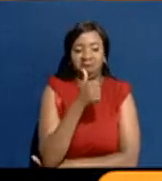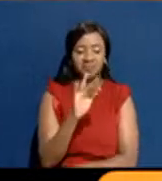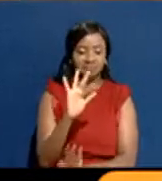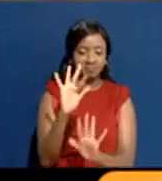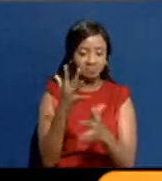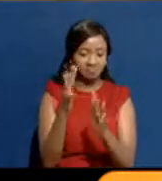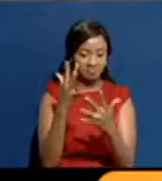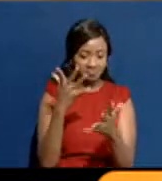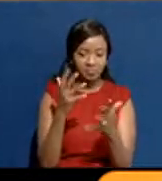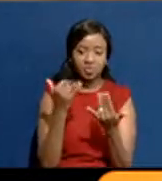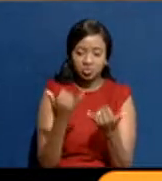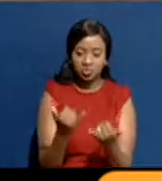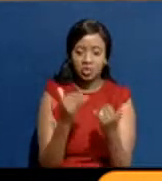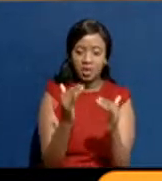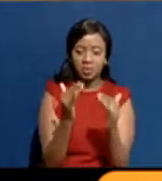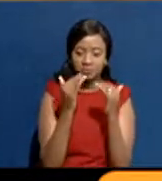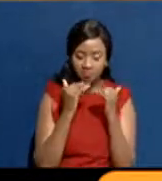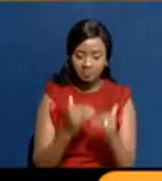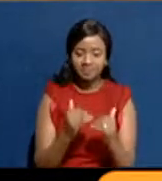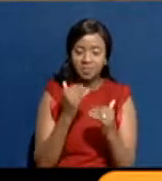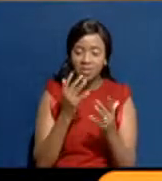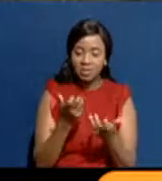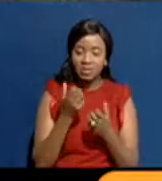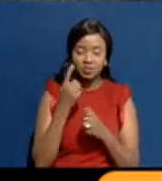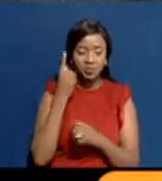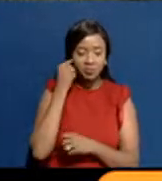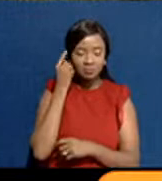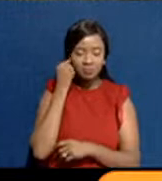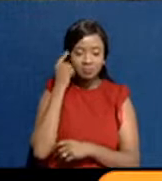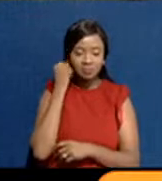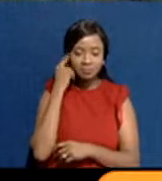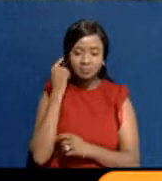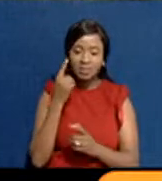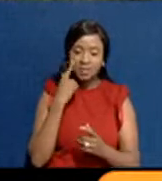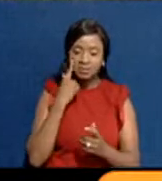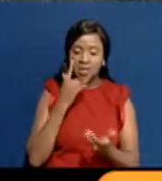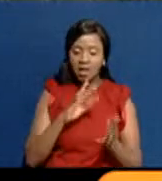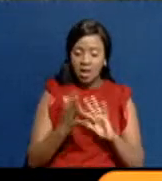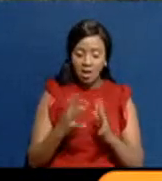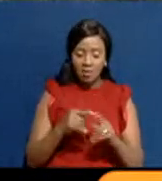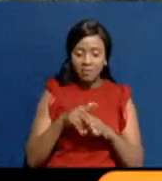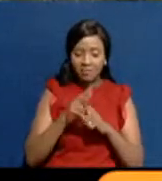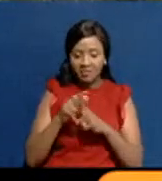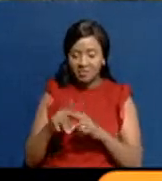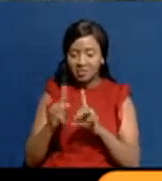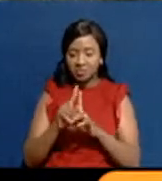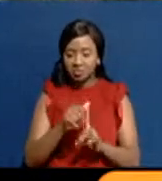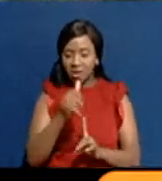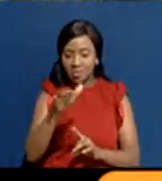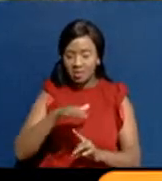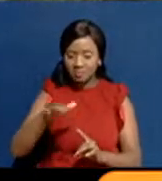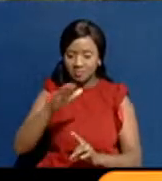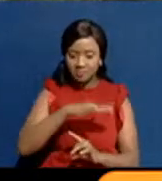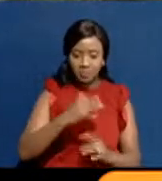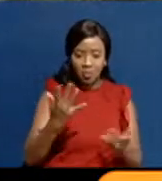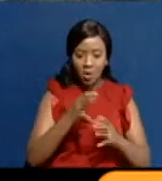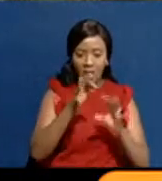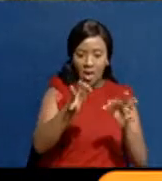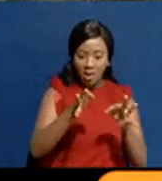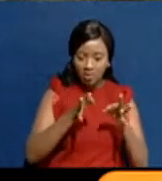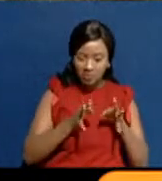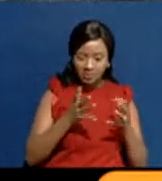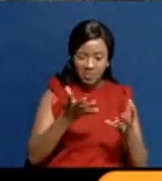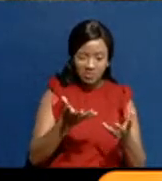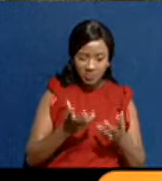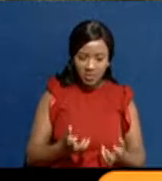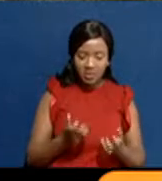frontiers, which is the sugar thing, and also other spaces where accountability is